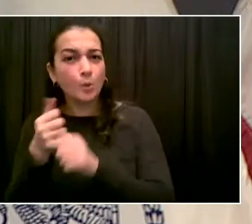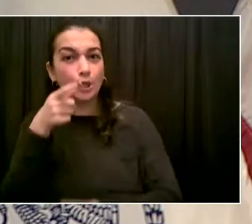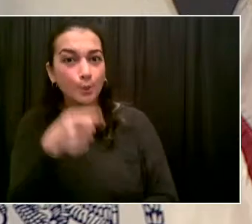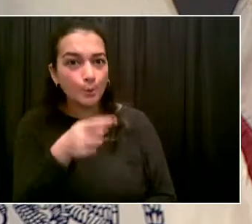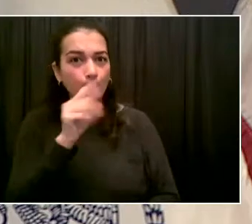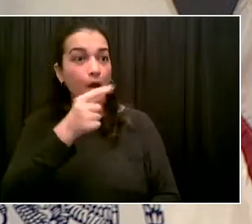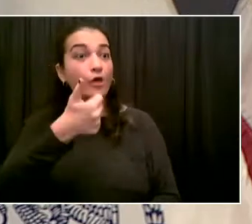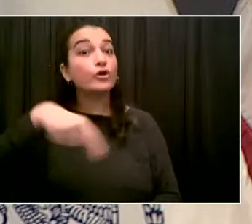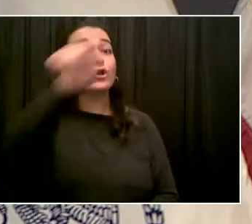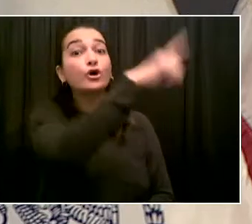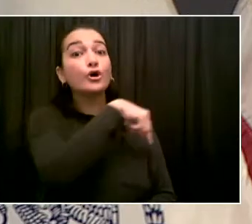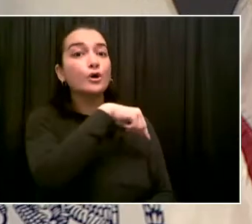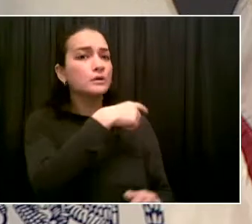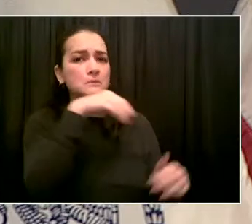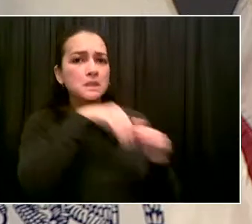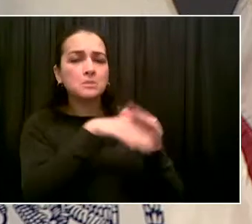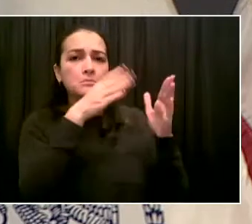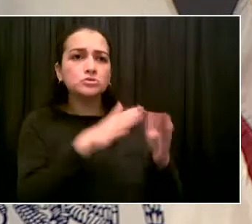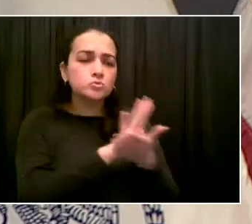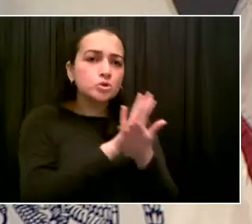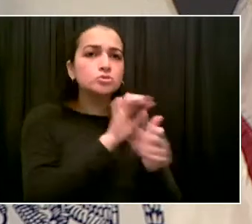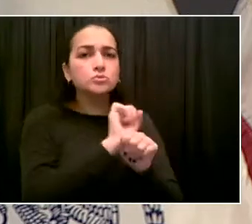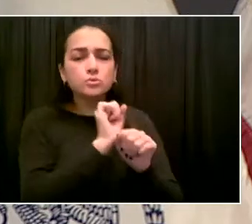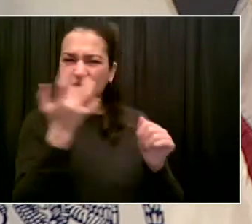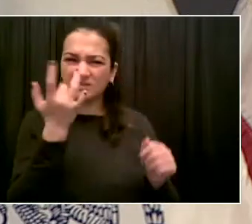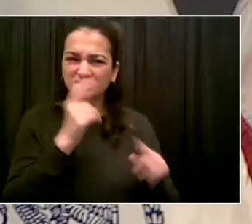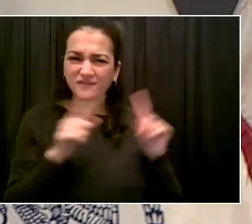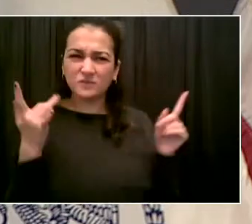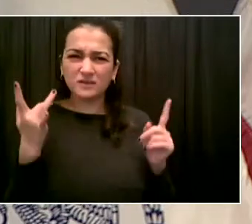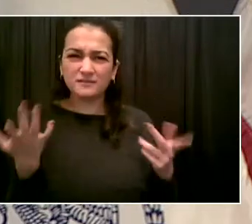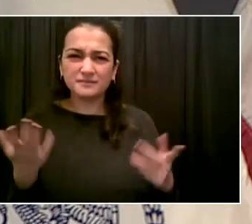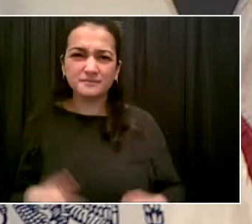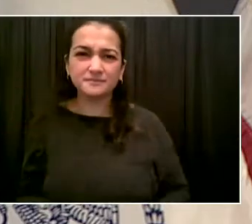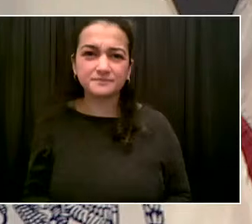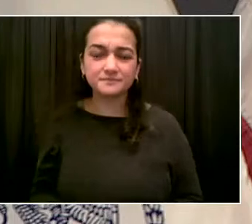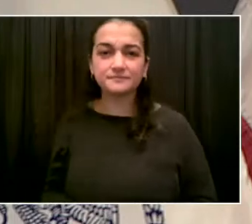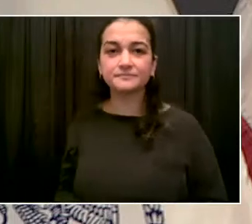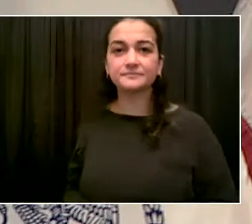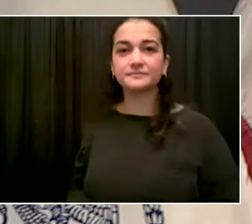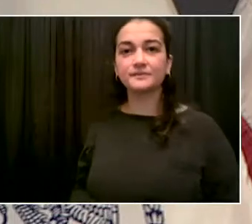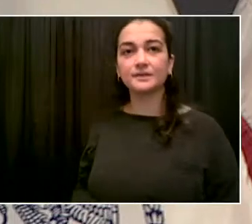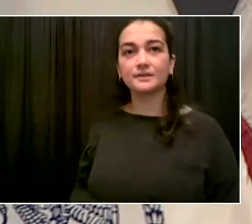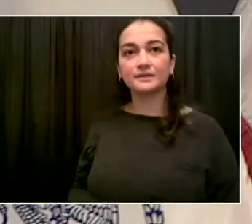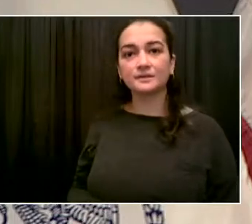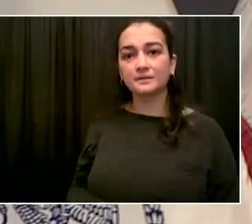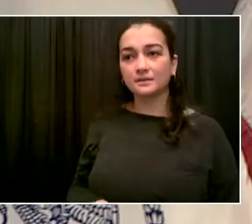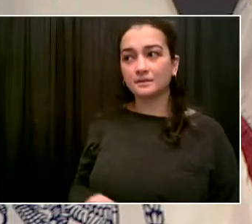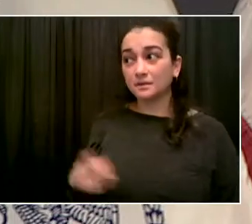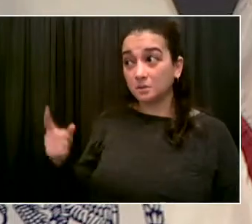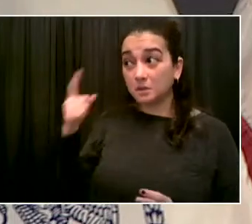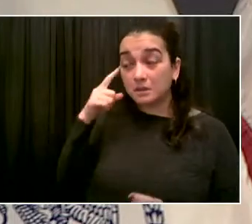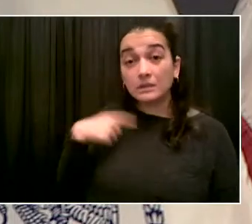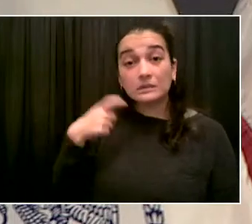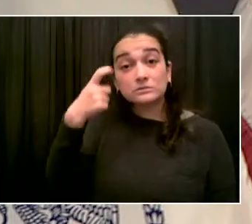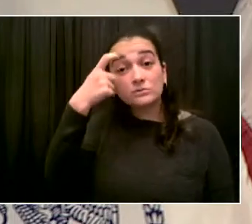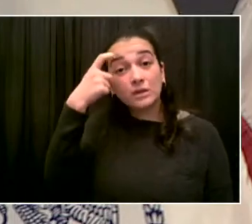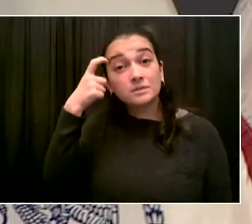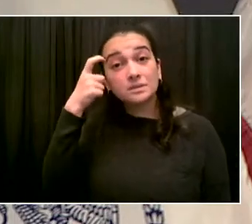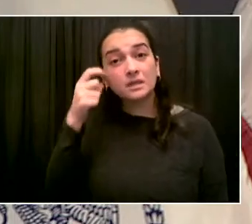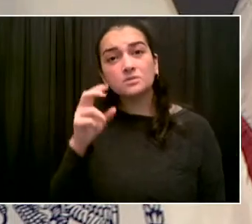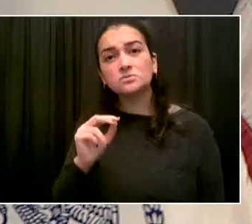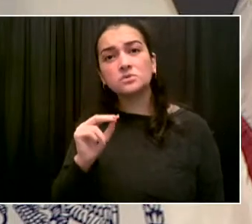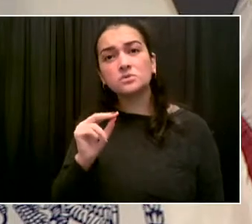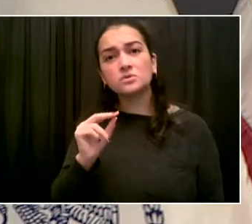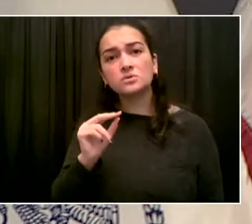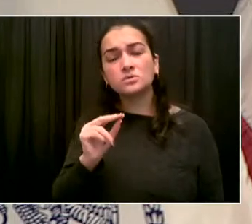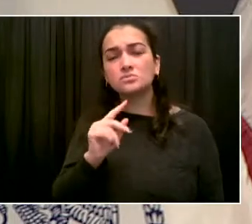There's certainly advantages to remote in terms of legislative bodies where people are all over the city, or in the case of the state, the same